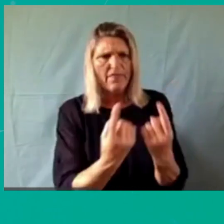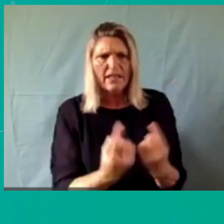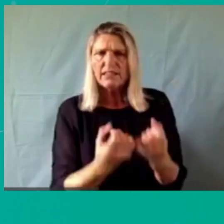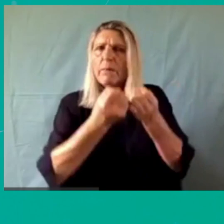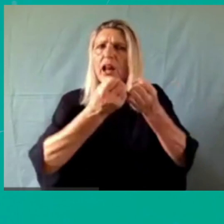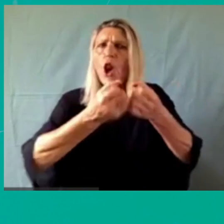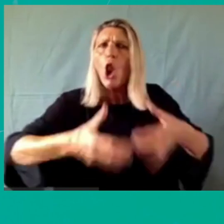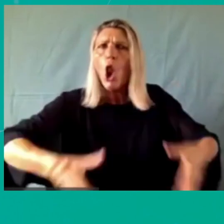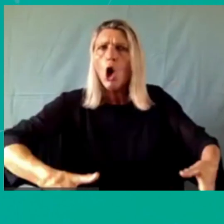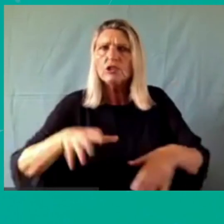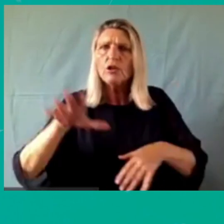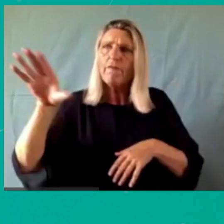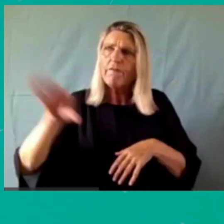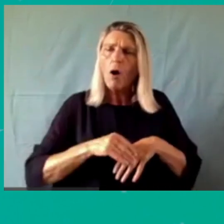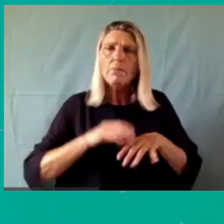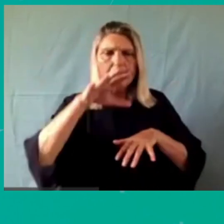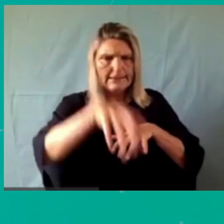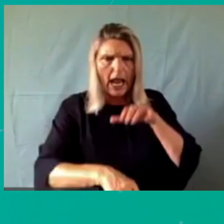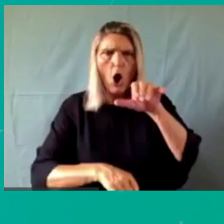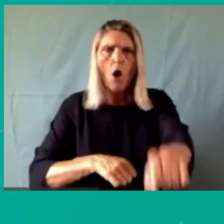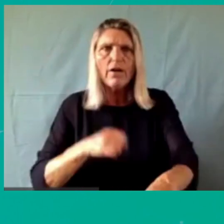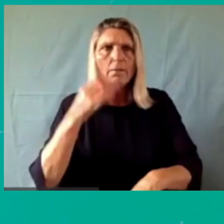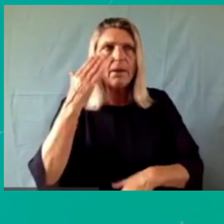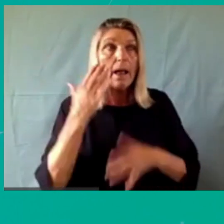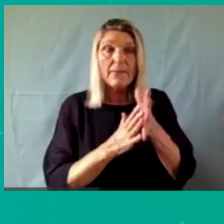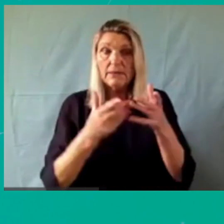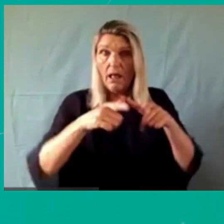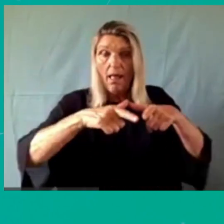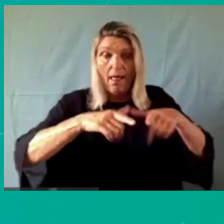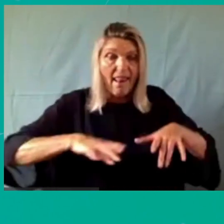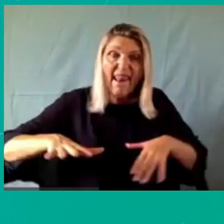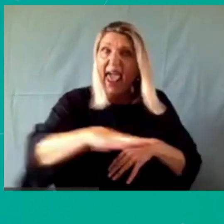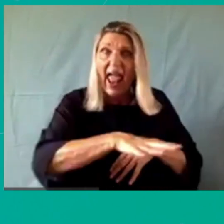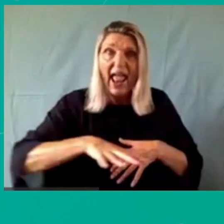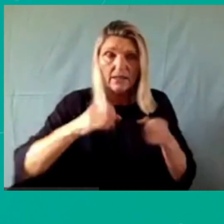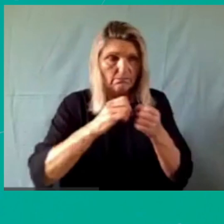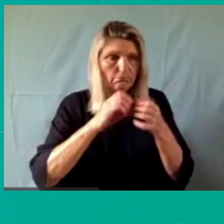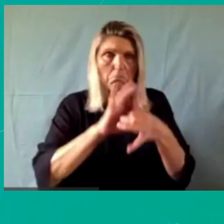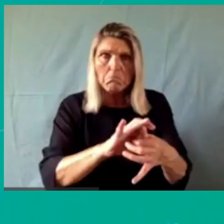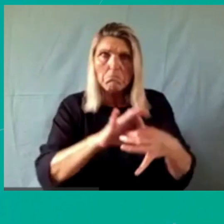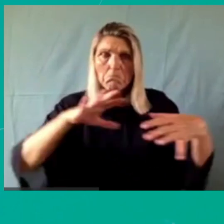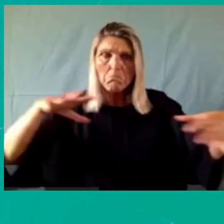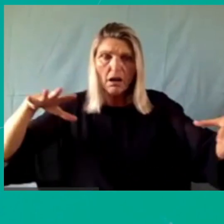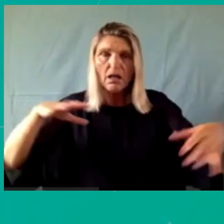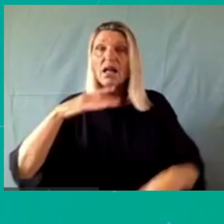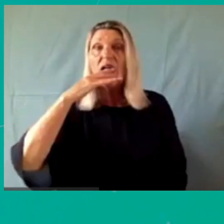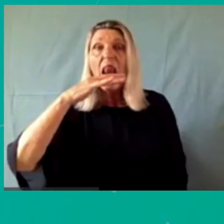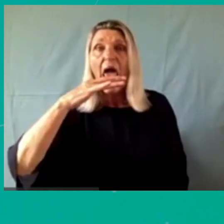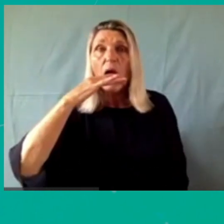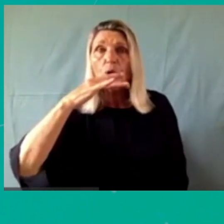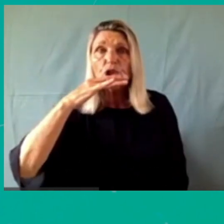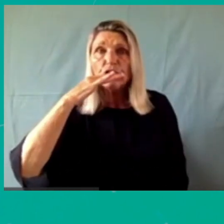included the disconnection from ancestral lands, the erosion of te reo, and the fragmentation of Māori